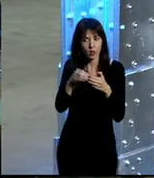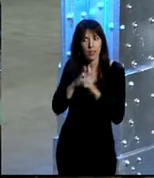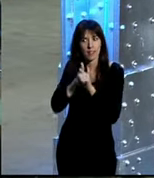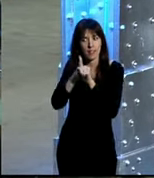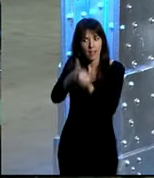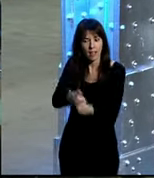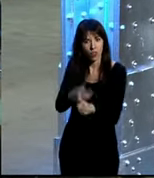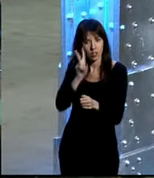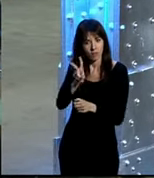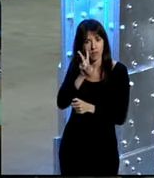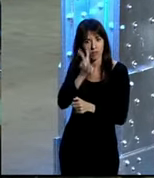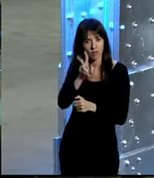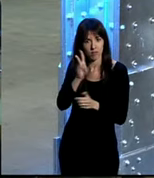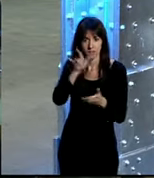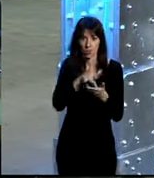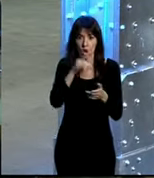existed there. Well,